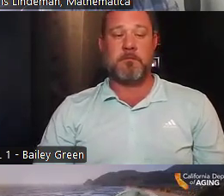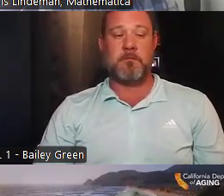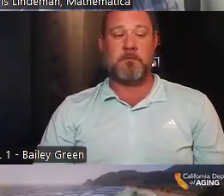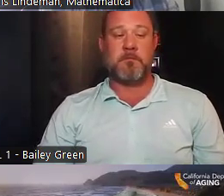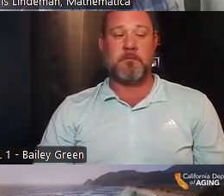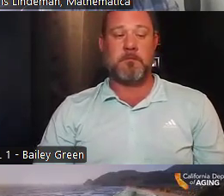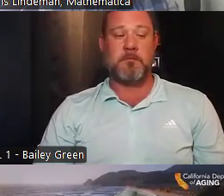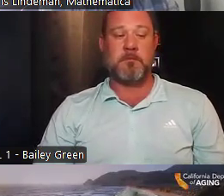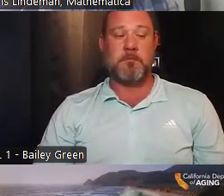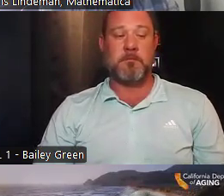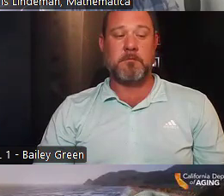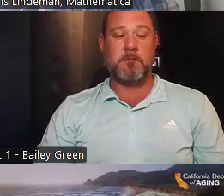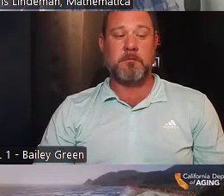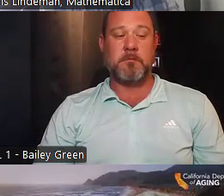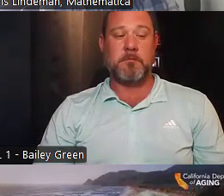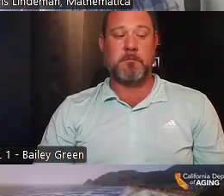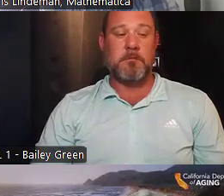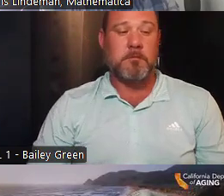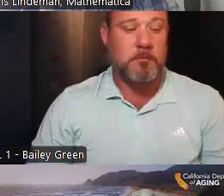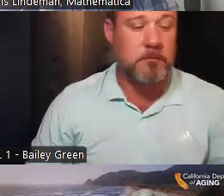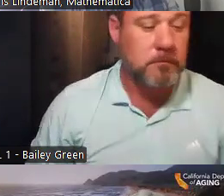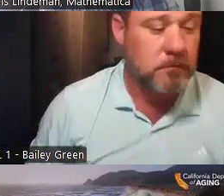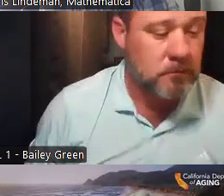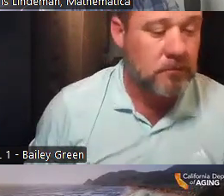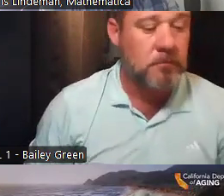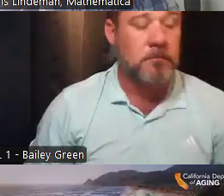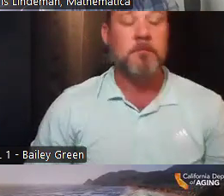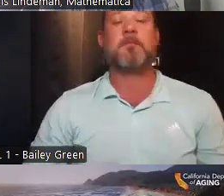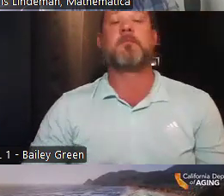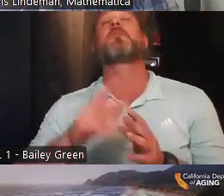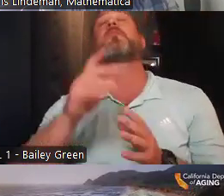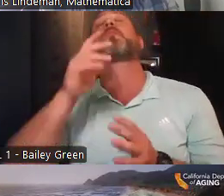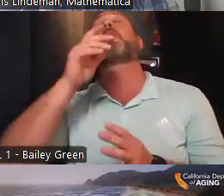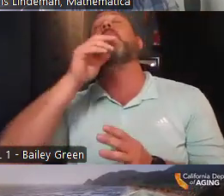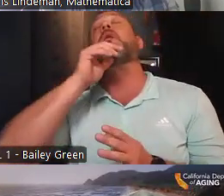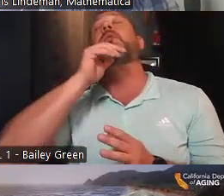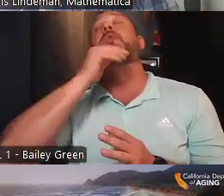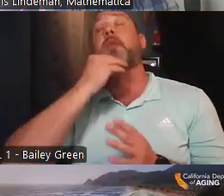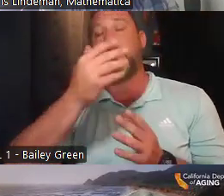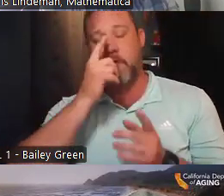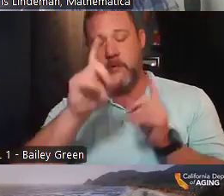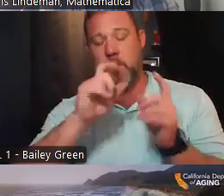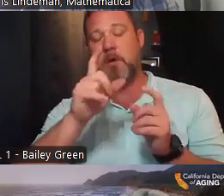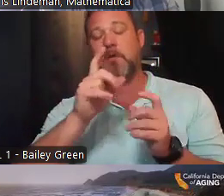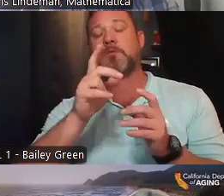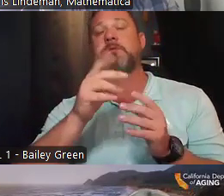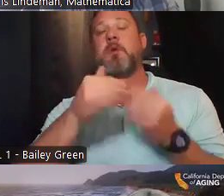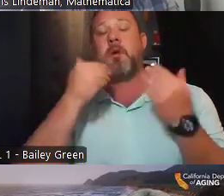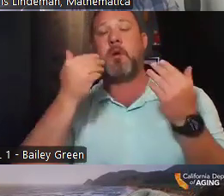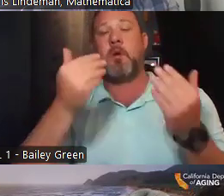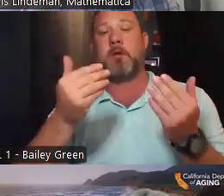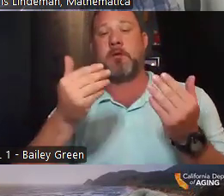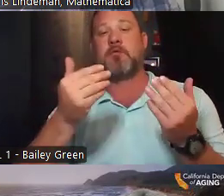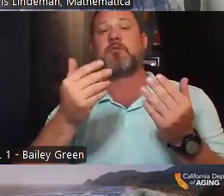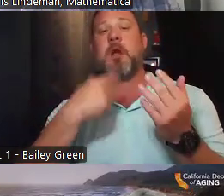Well, thank you very much for your questions. So I will go on to introduce our